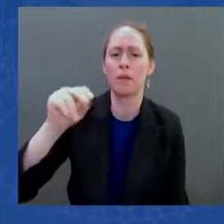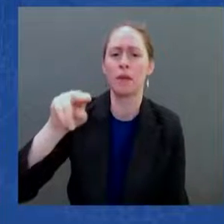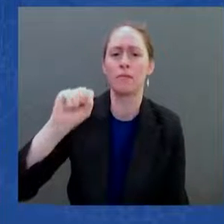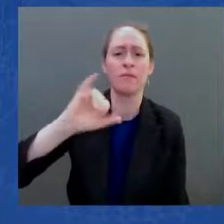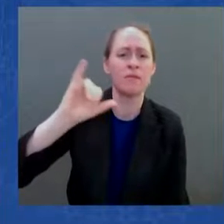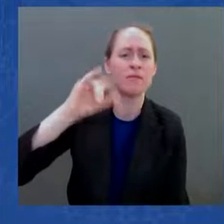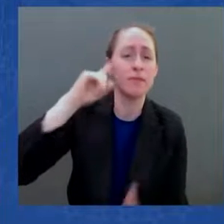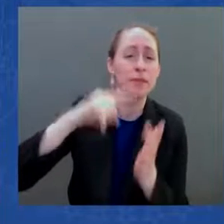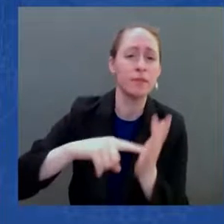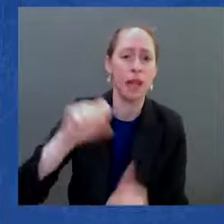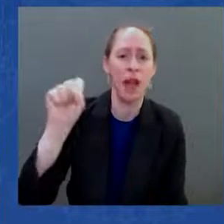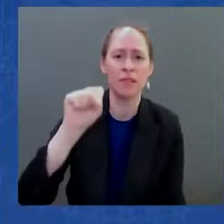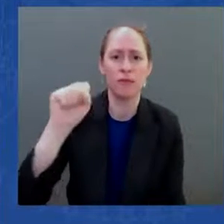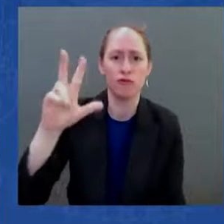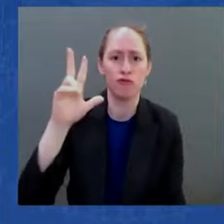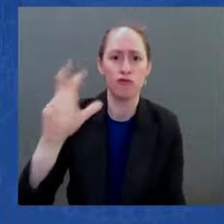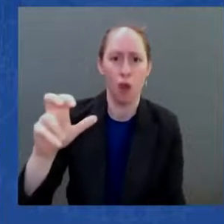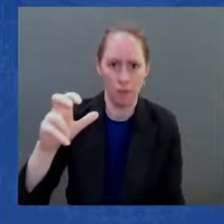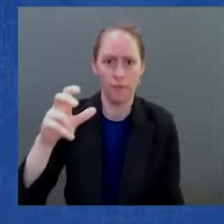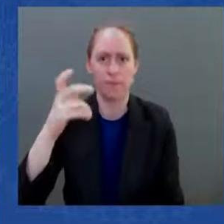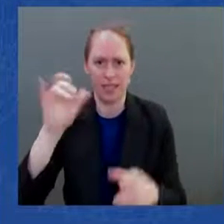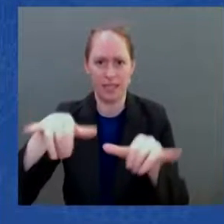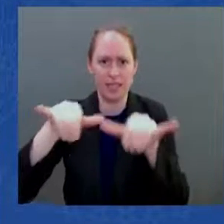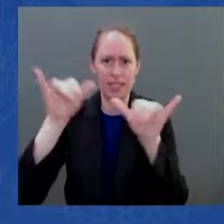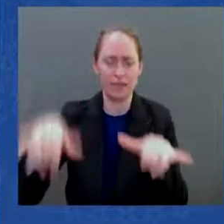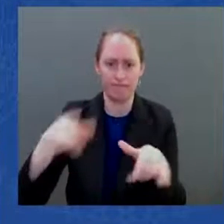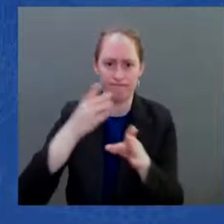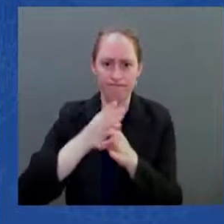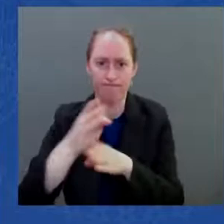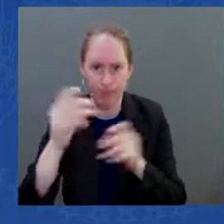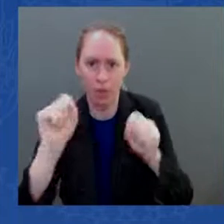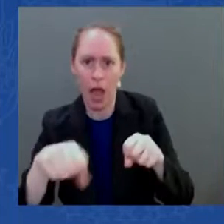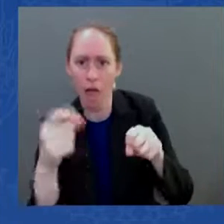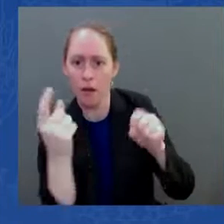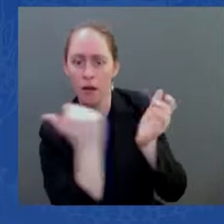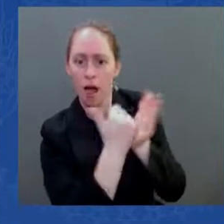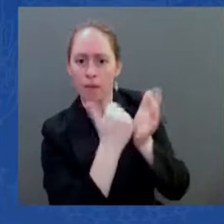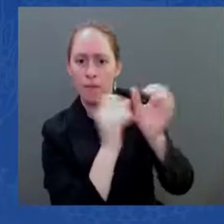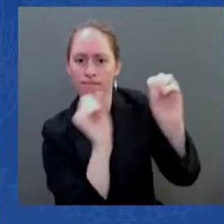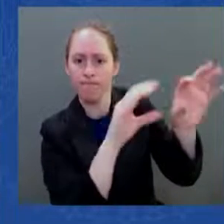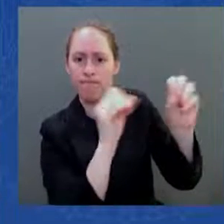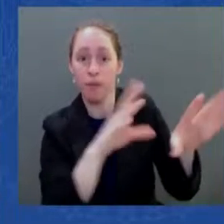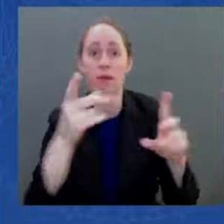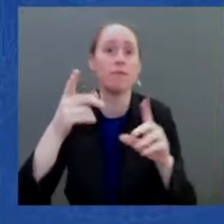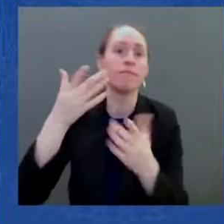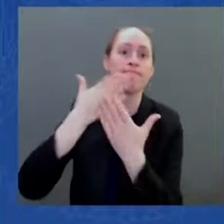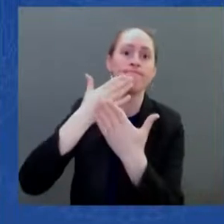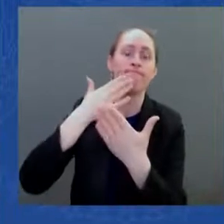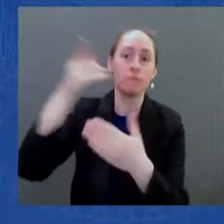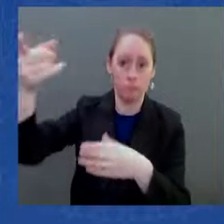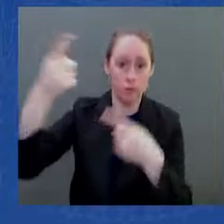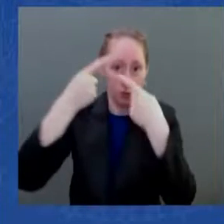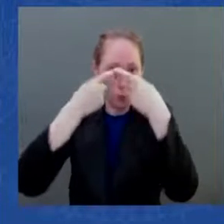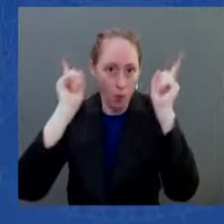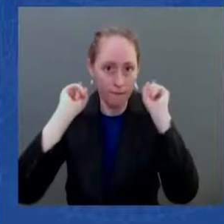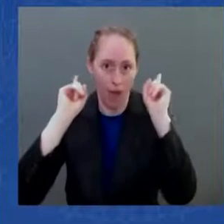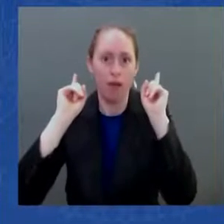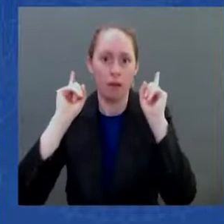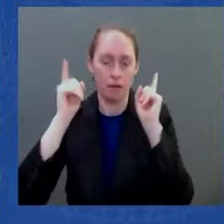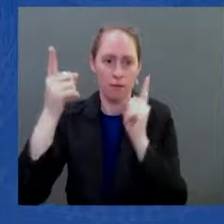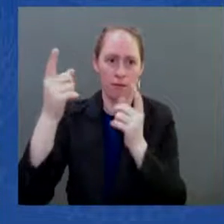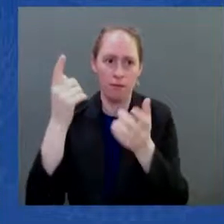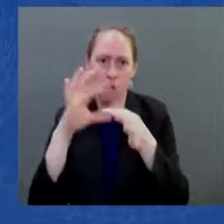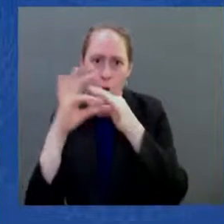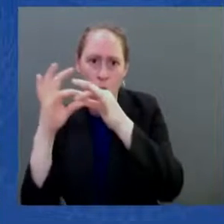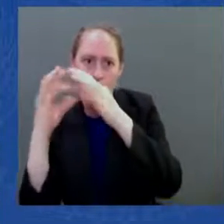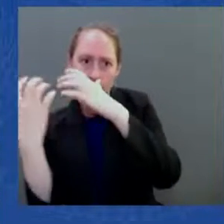transferred to Ukraine. We are getting them in there. We won't always be able to advertise everything that our partners are doing to support